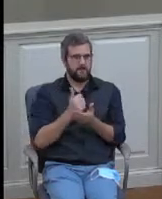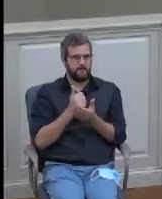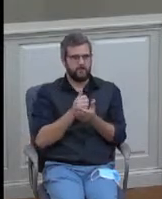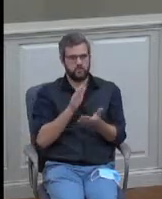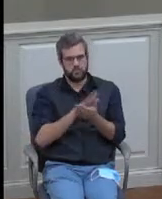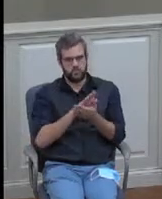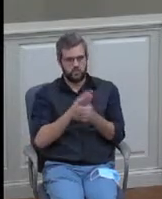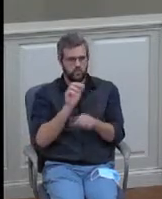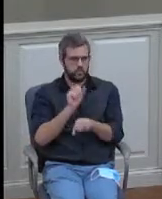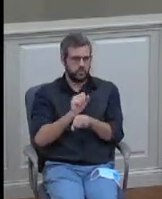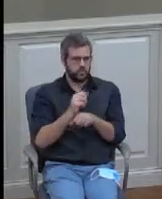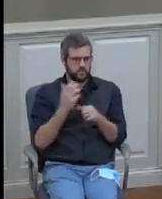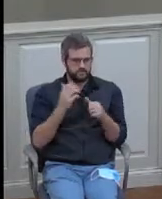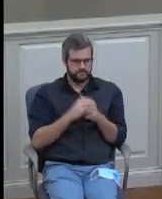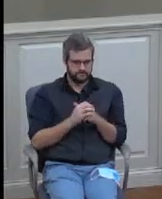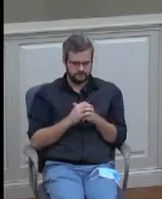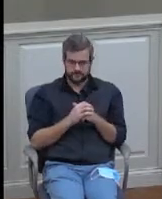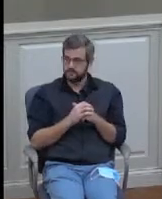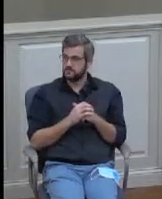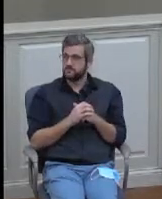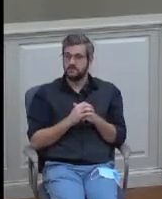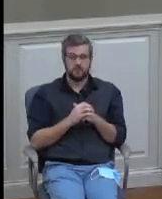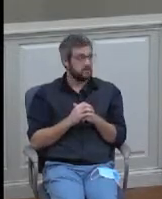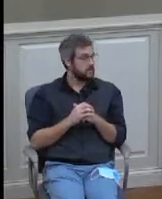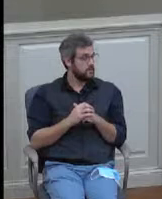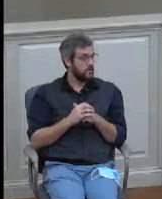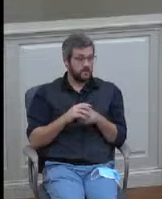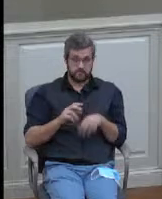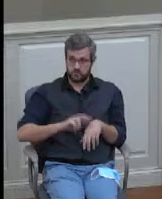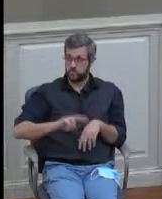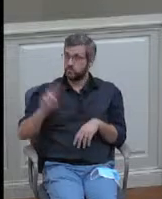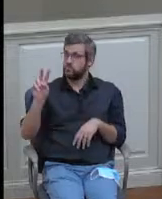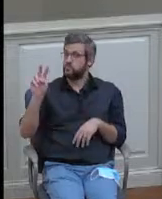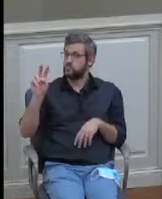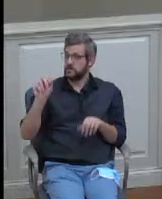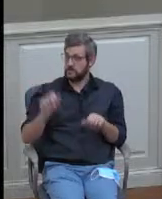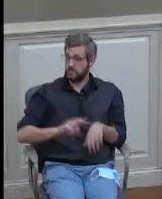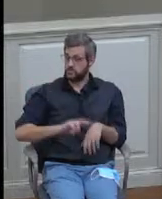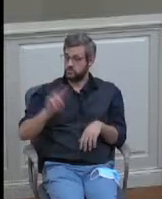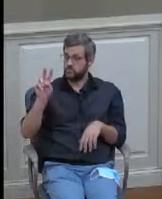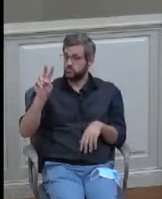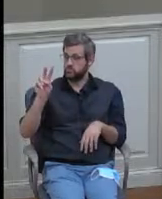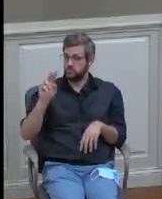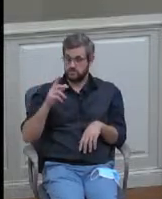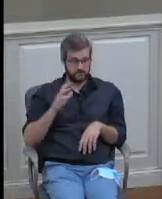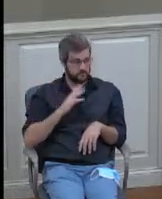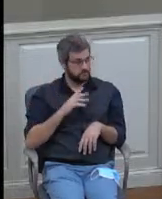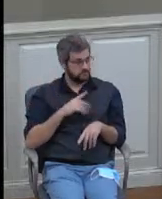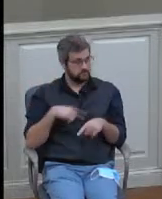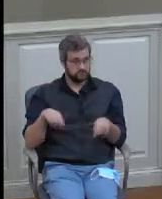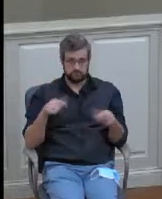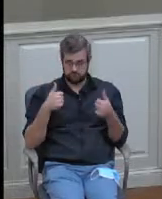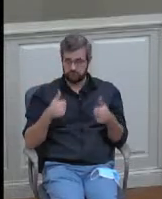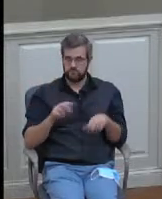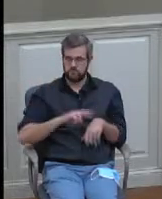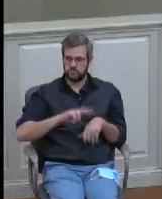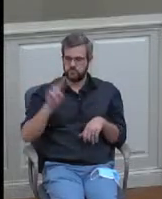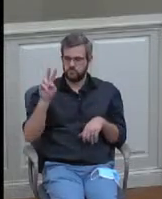schoolwork. Okay. Is We can that do too 2 late, o'clock 2 o'clock? I That's can do fine. it? Okay. That works.